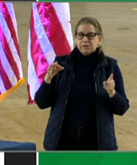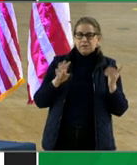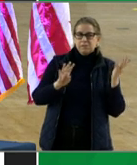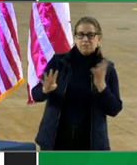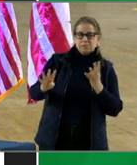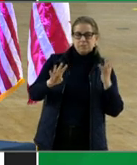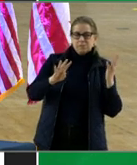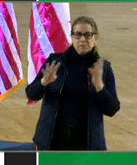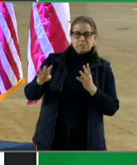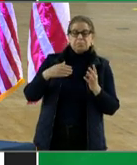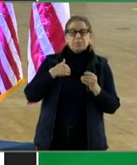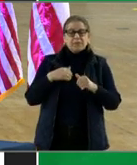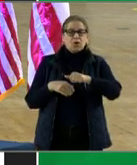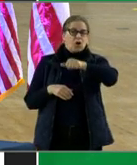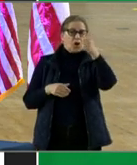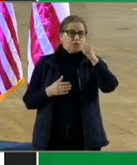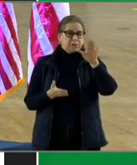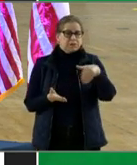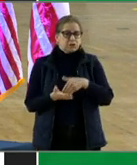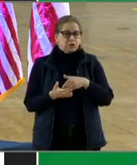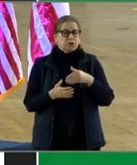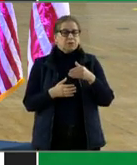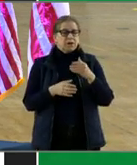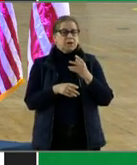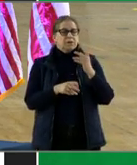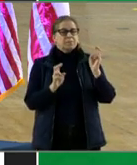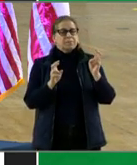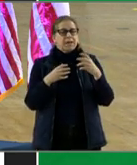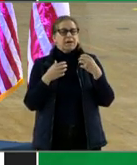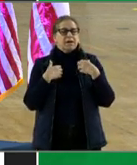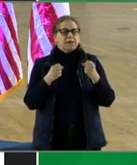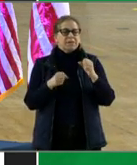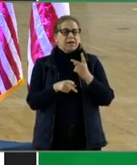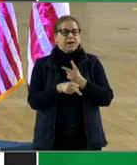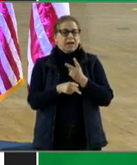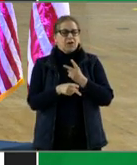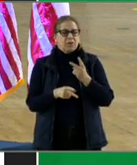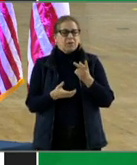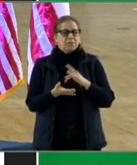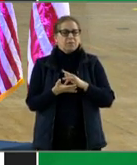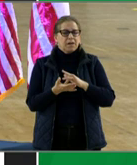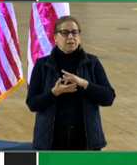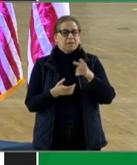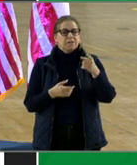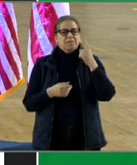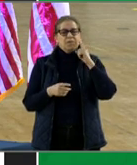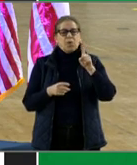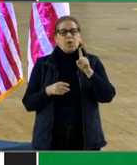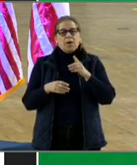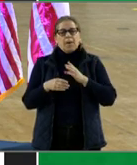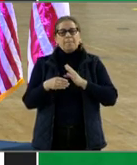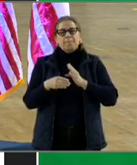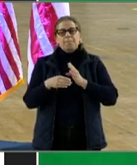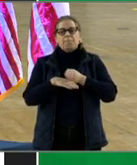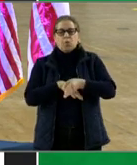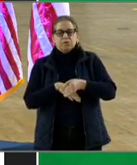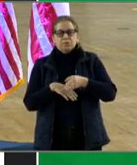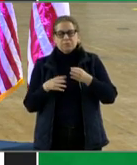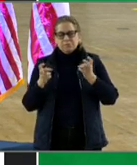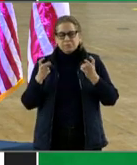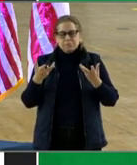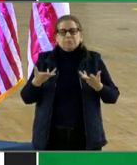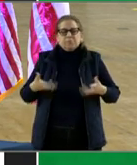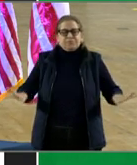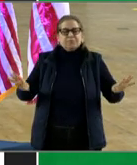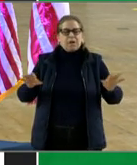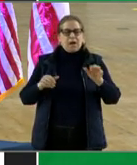establish would be for those individuals who require what we call post-acute care services, and for individuals, and then looking at our